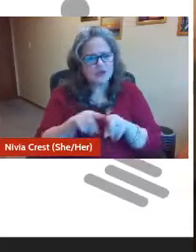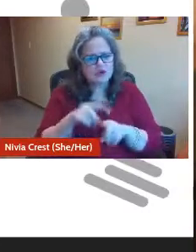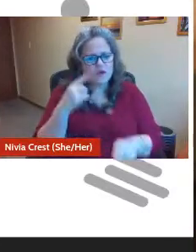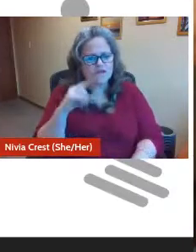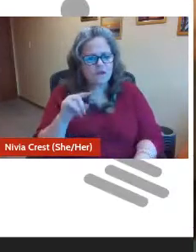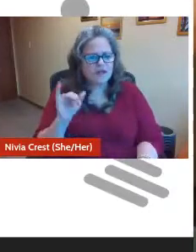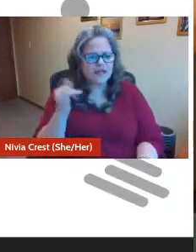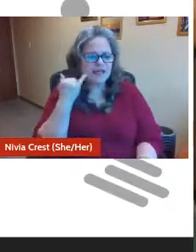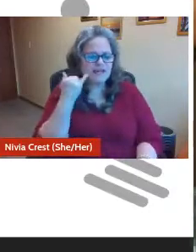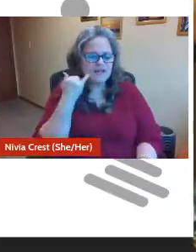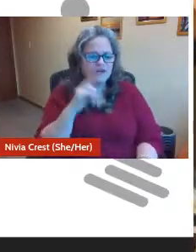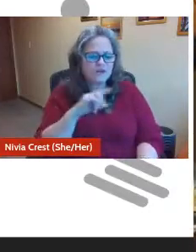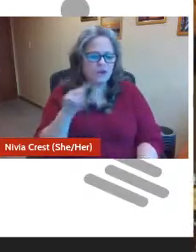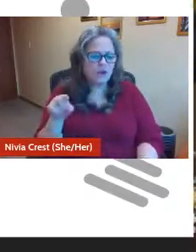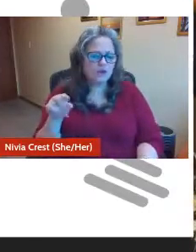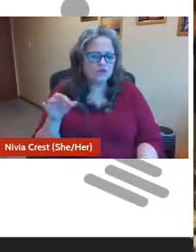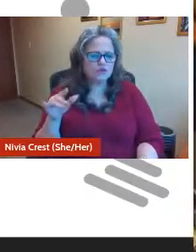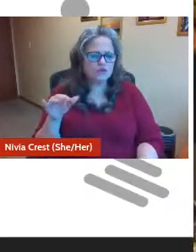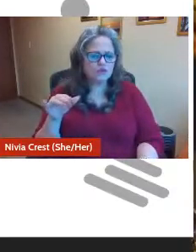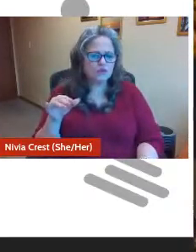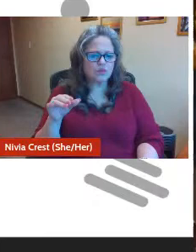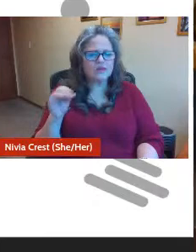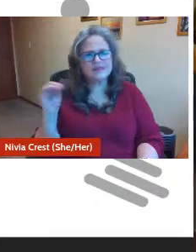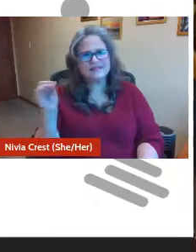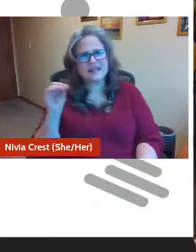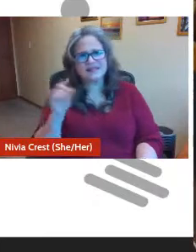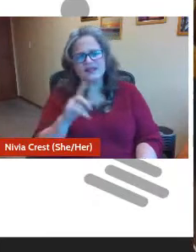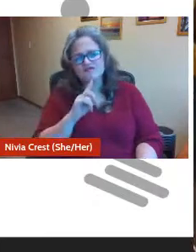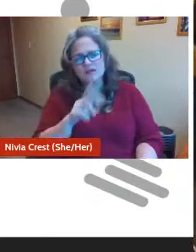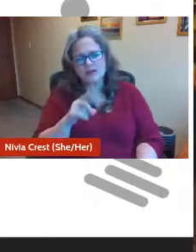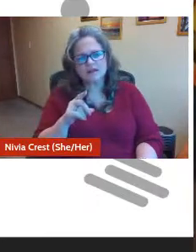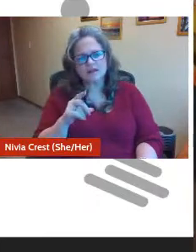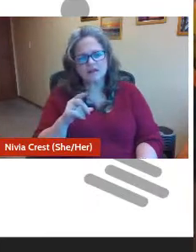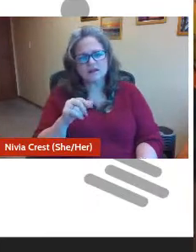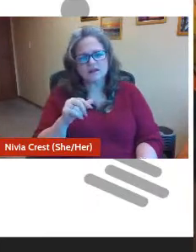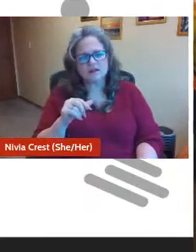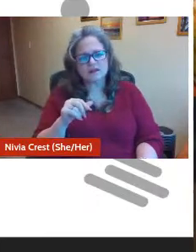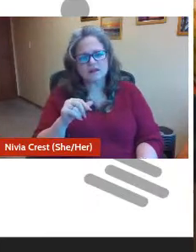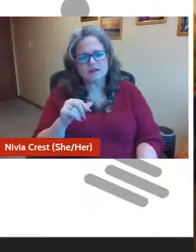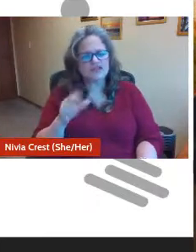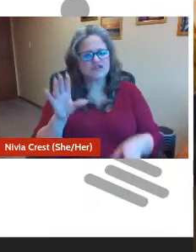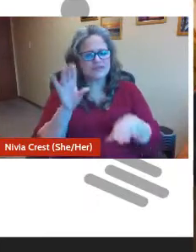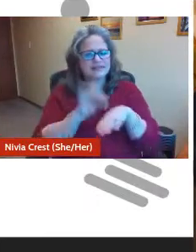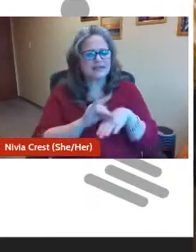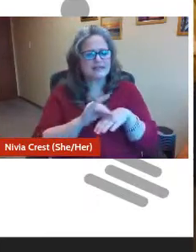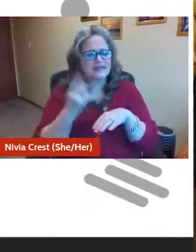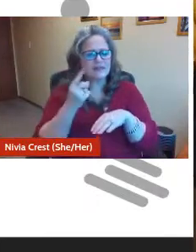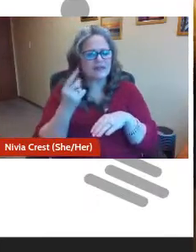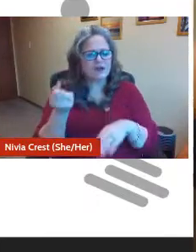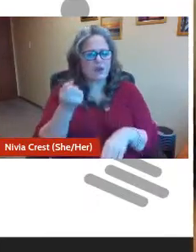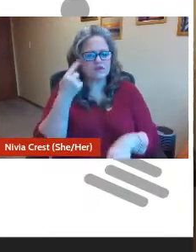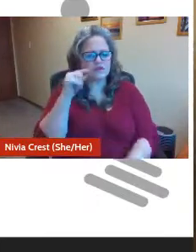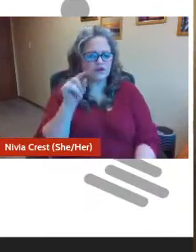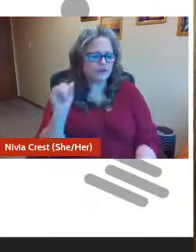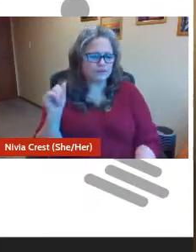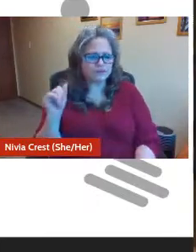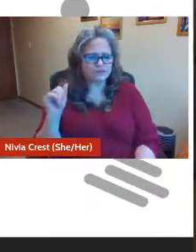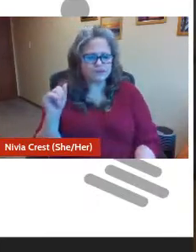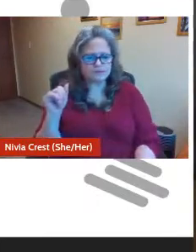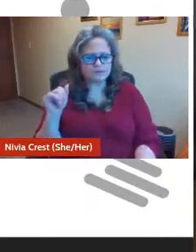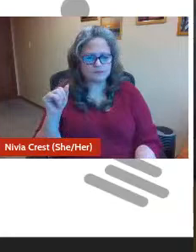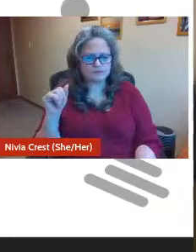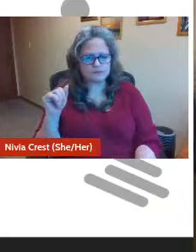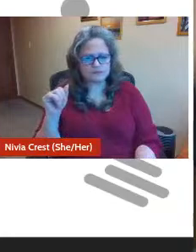like, if you go to, it's nothing real unless you got something that's, it'll stick to it and hold it for you.